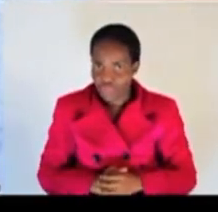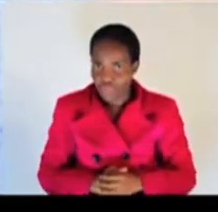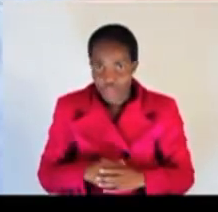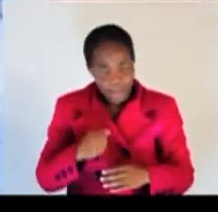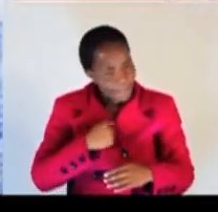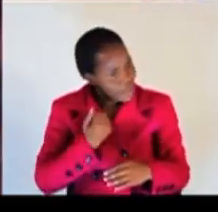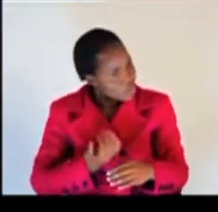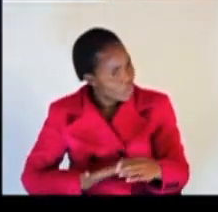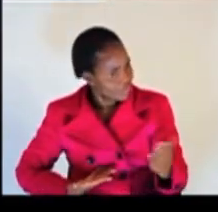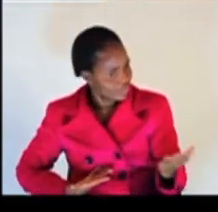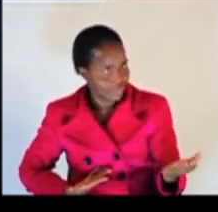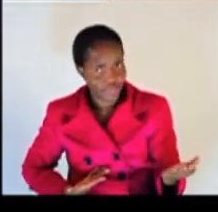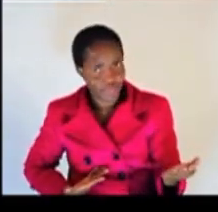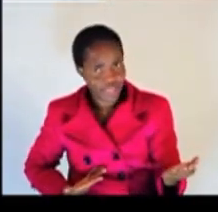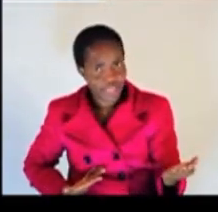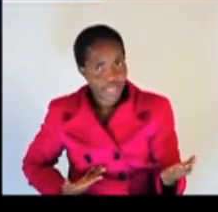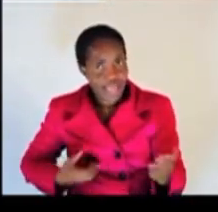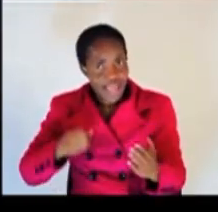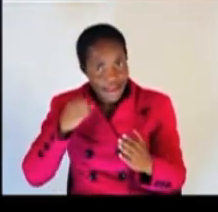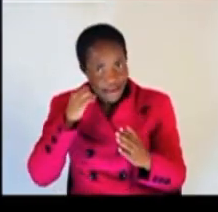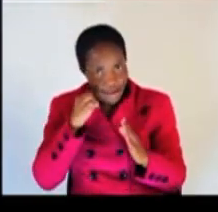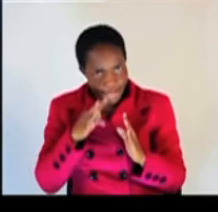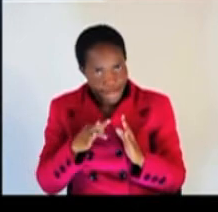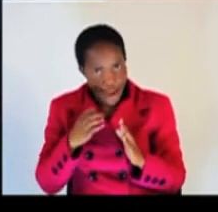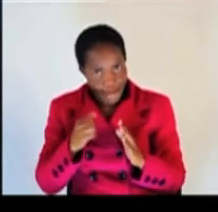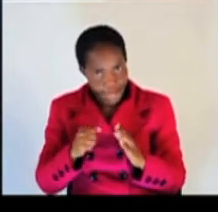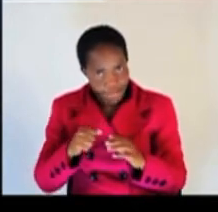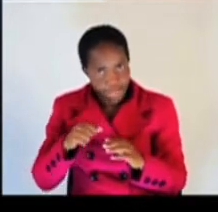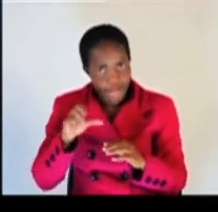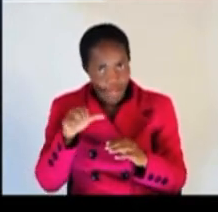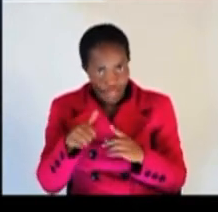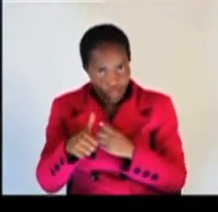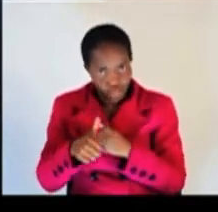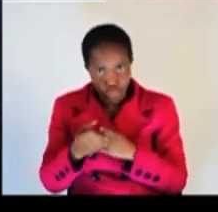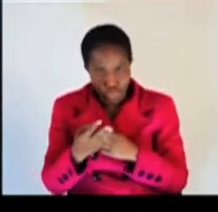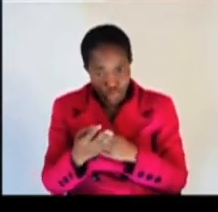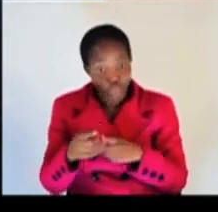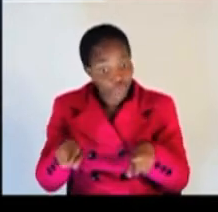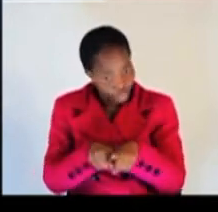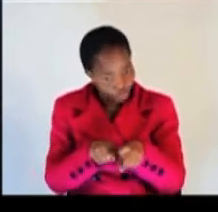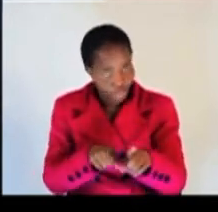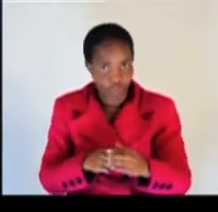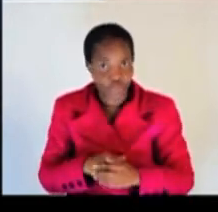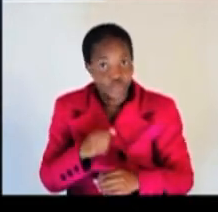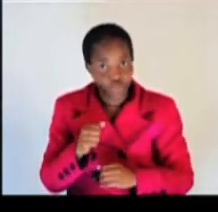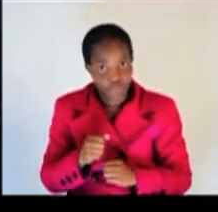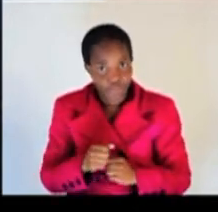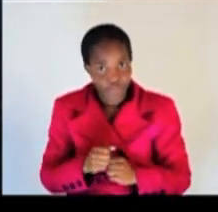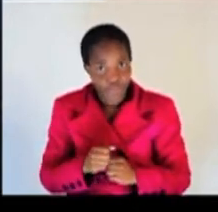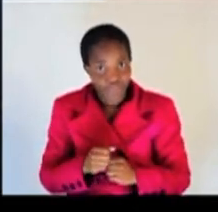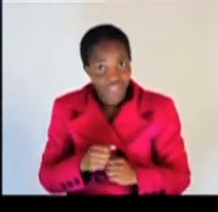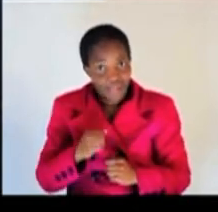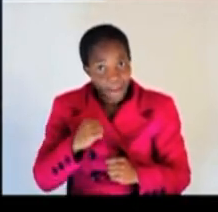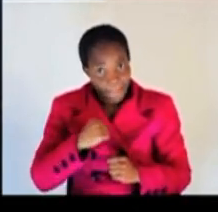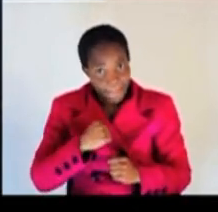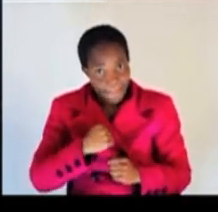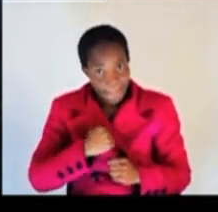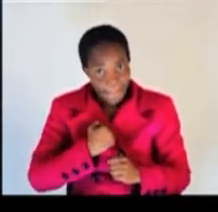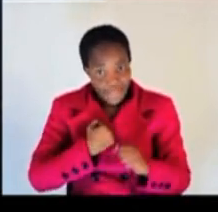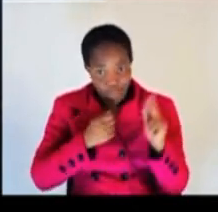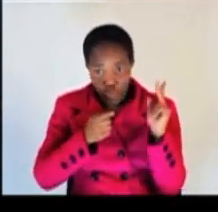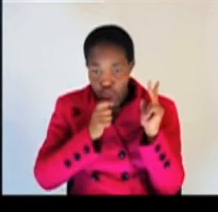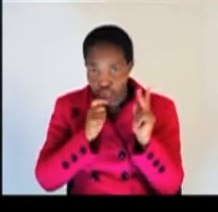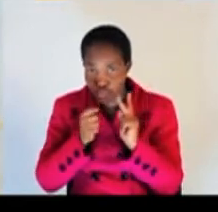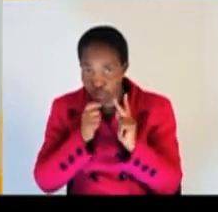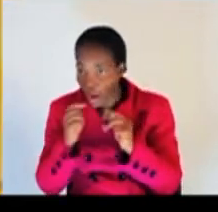My dear wife, if they respond violently, we will retreat. My journalist friend